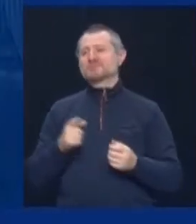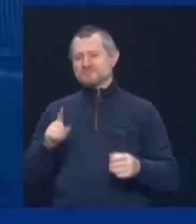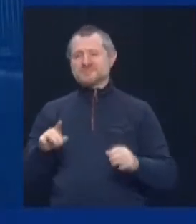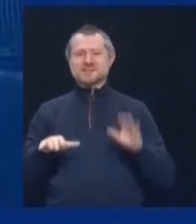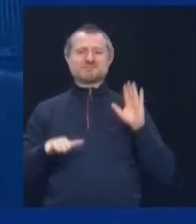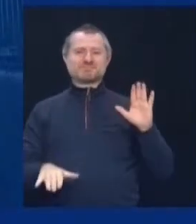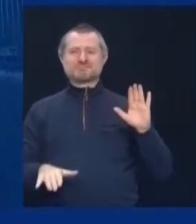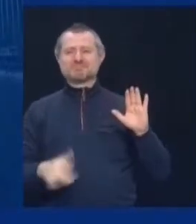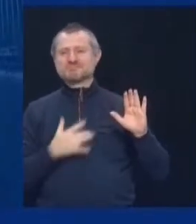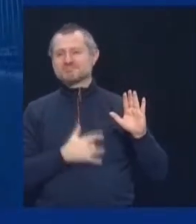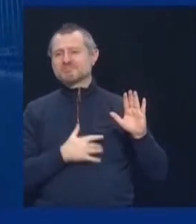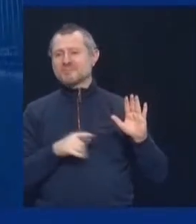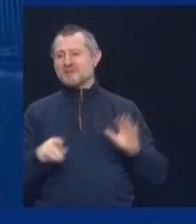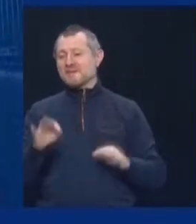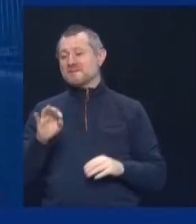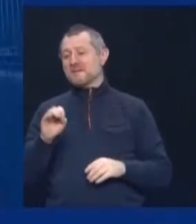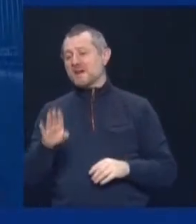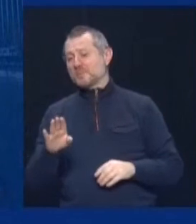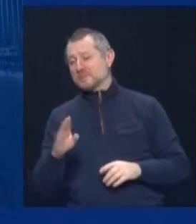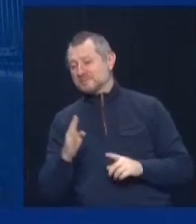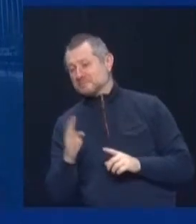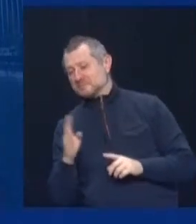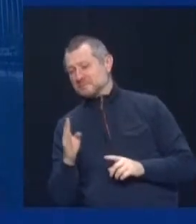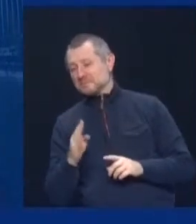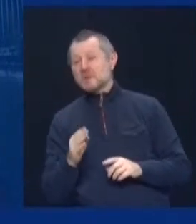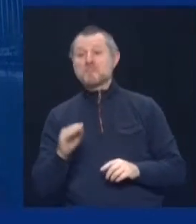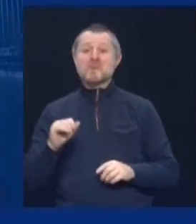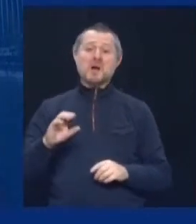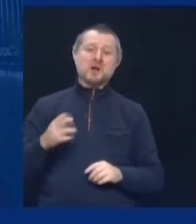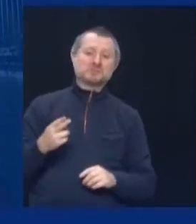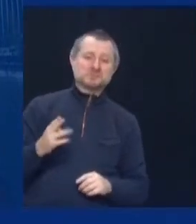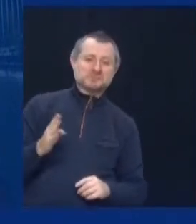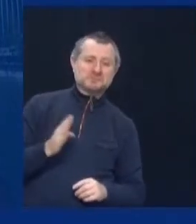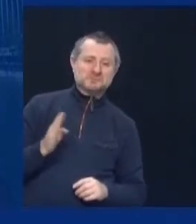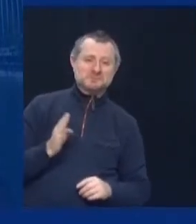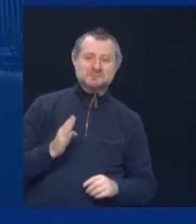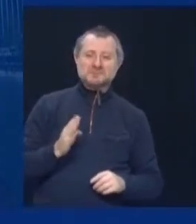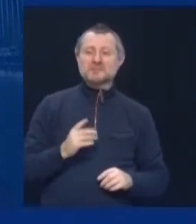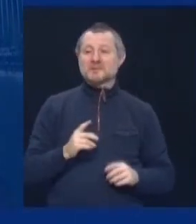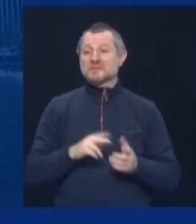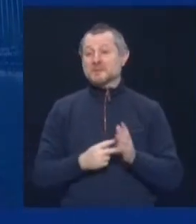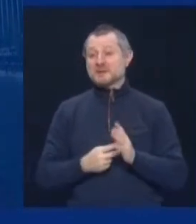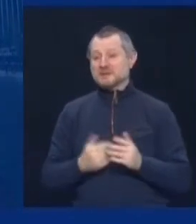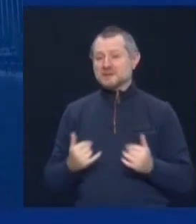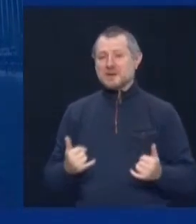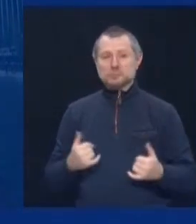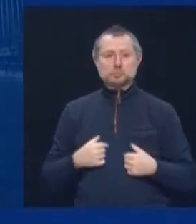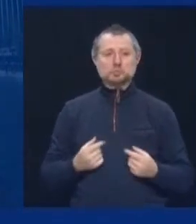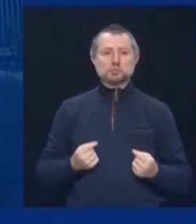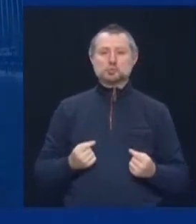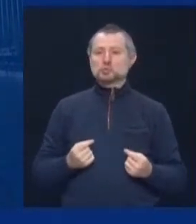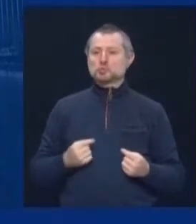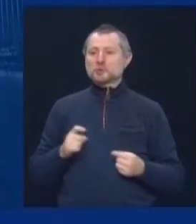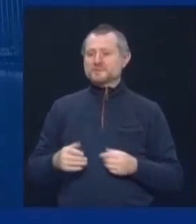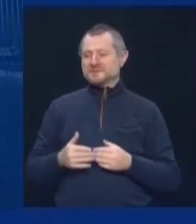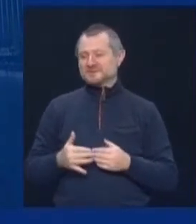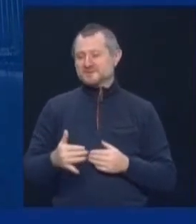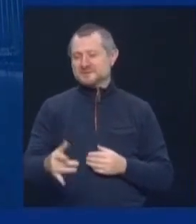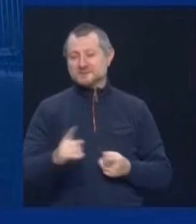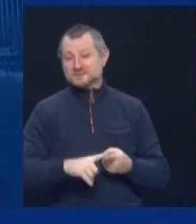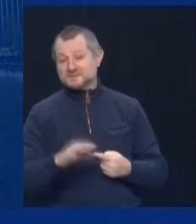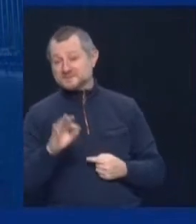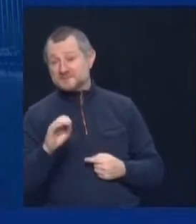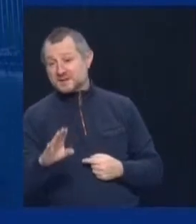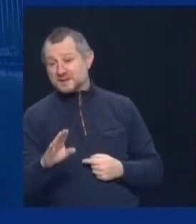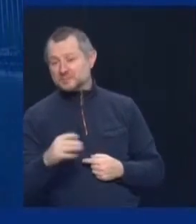February, March of next year. The question is, what do we do to get from now till next February, March? We